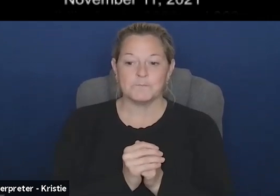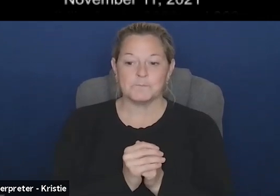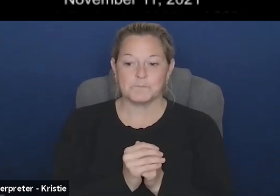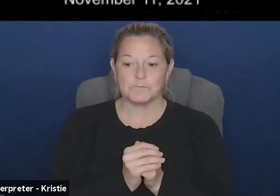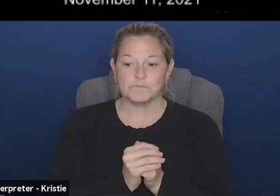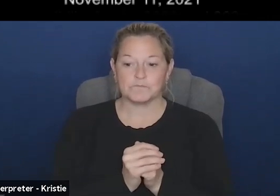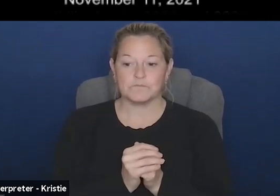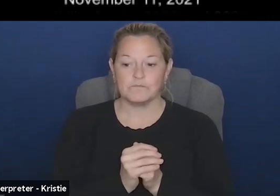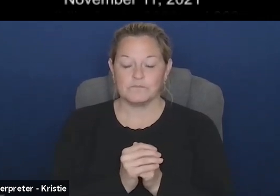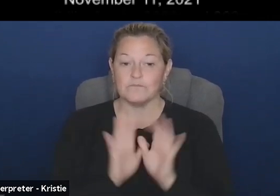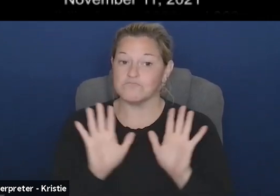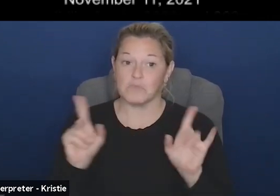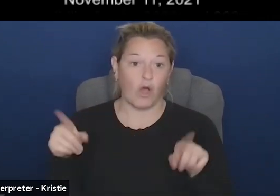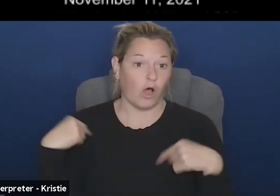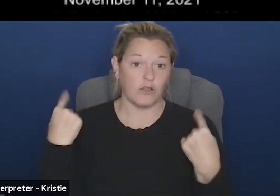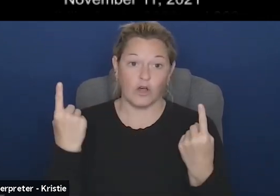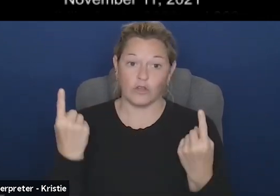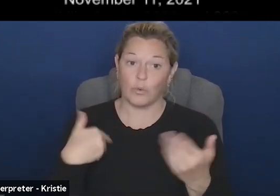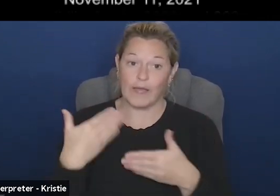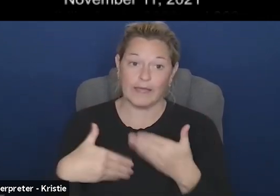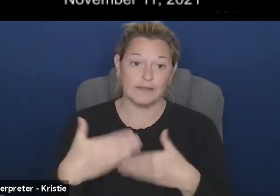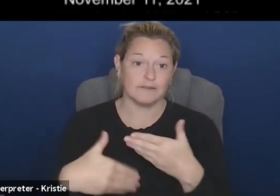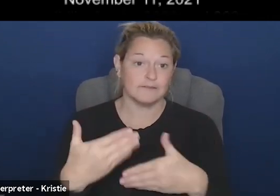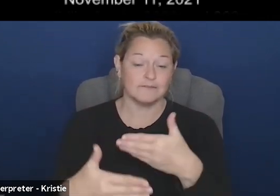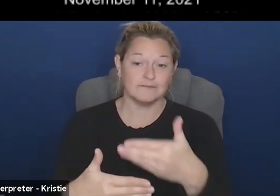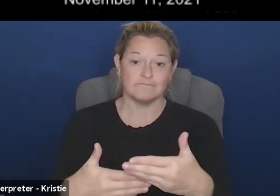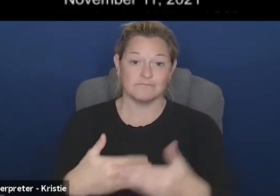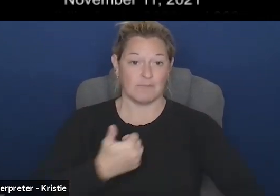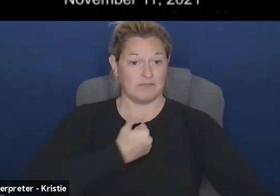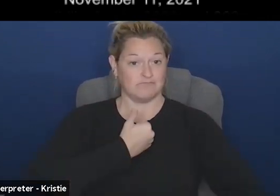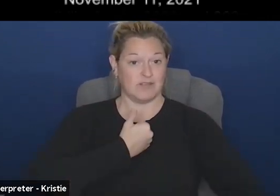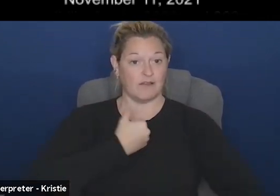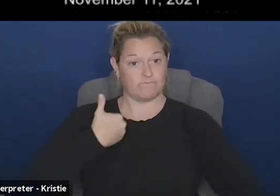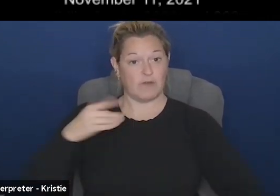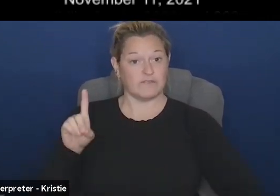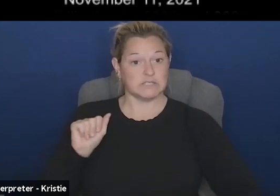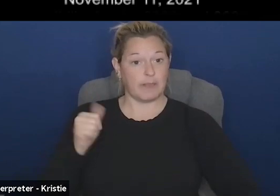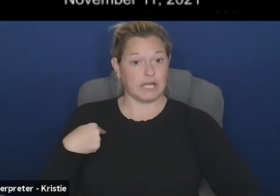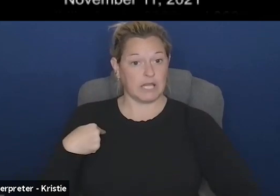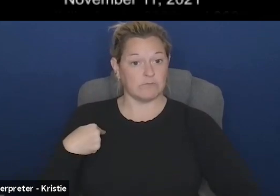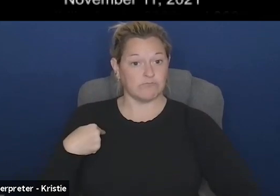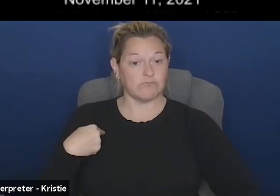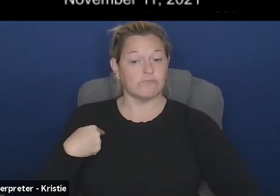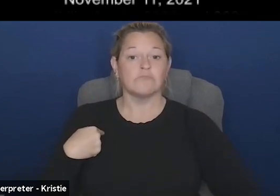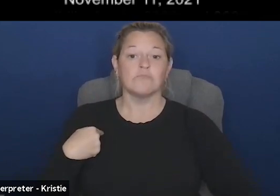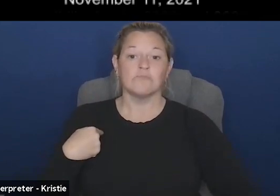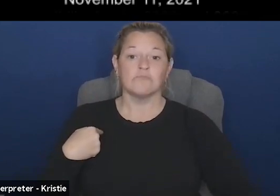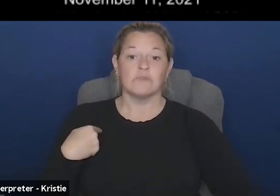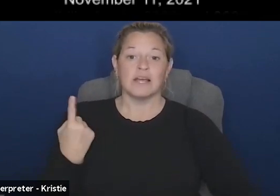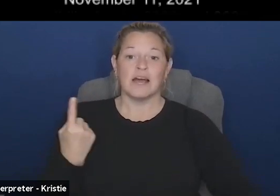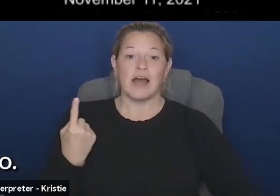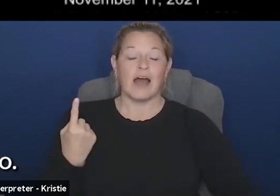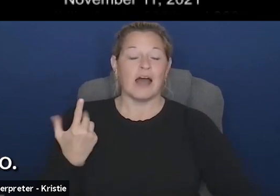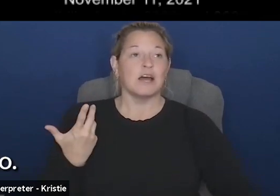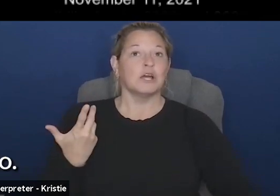all along the way, as a person with a disability, one always is in a position